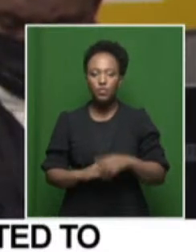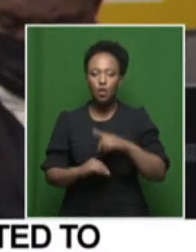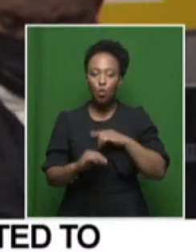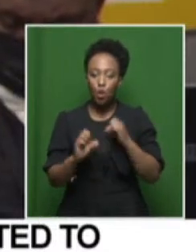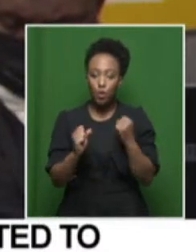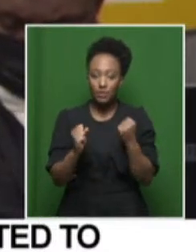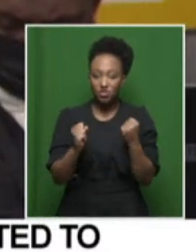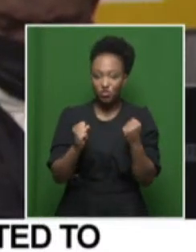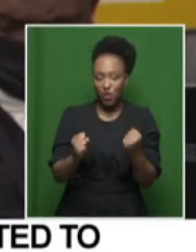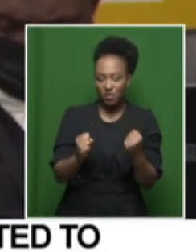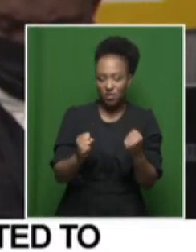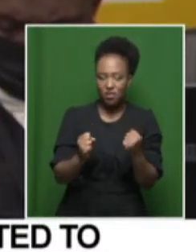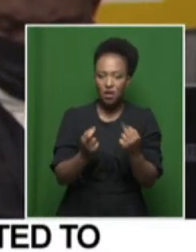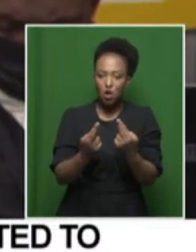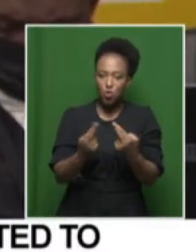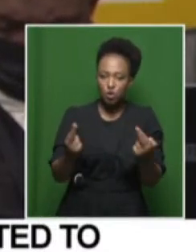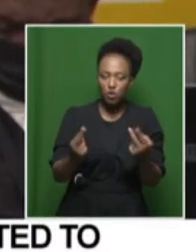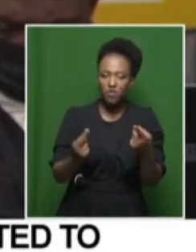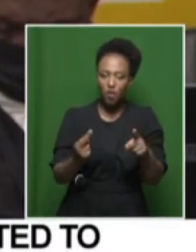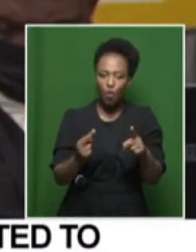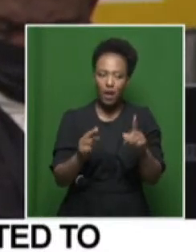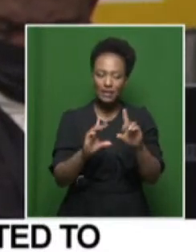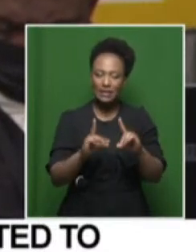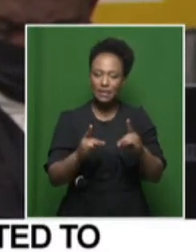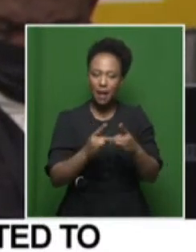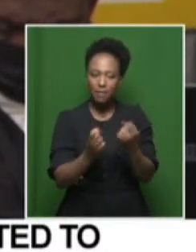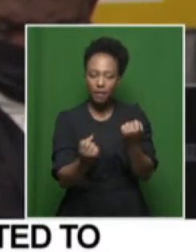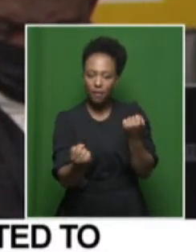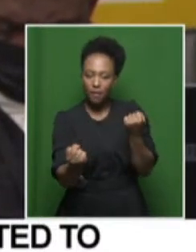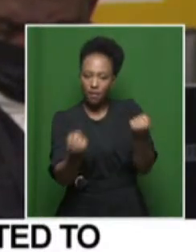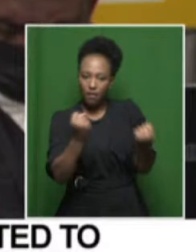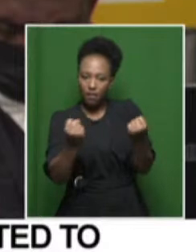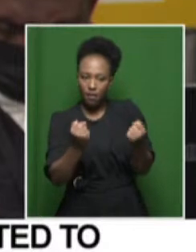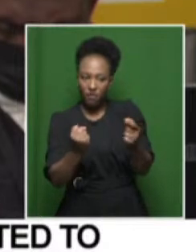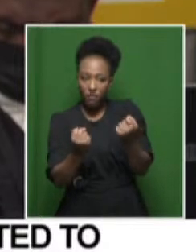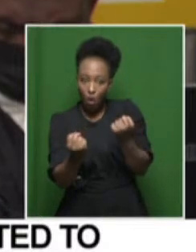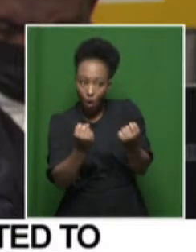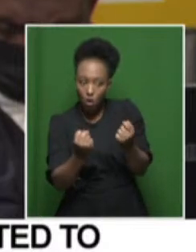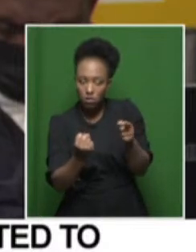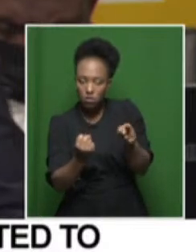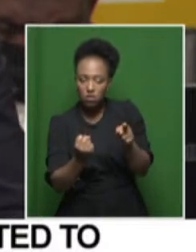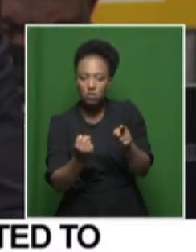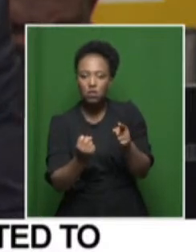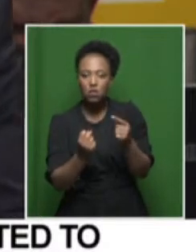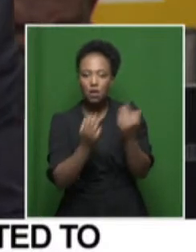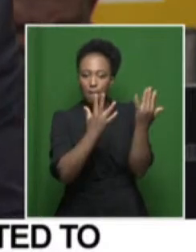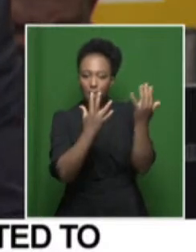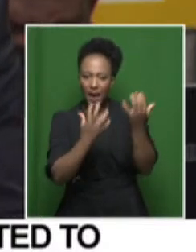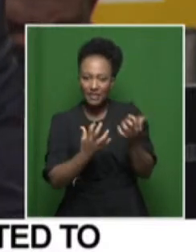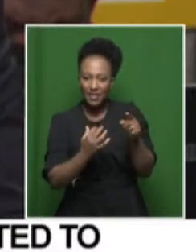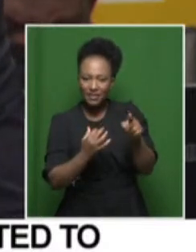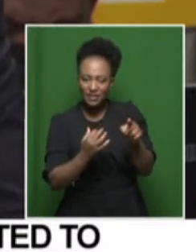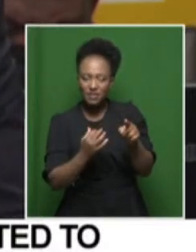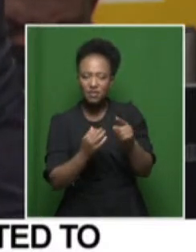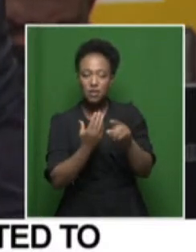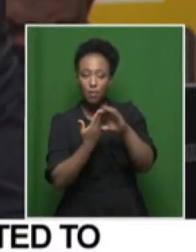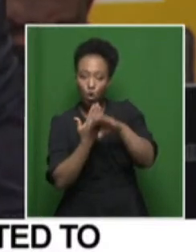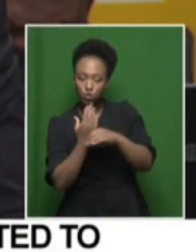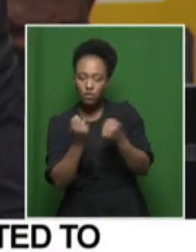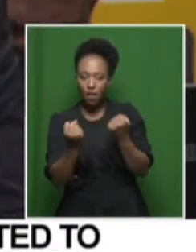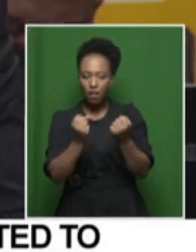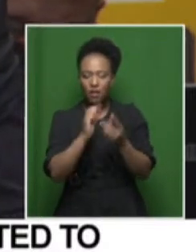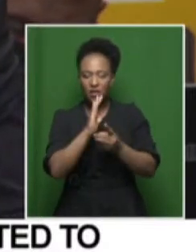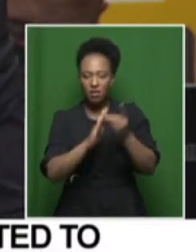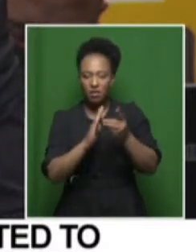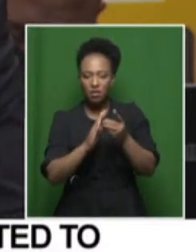the resources of the justice system and our courts. In this regard, the budget of the Department of Justice and Constitutional Development